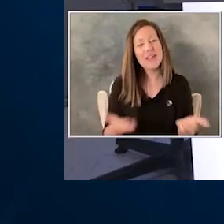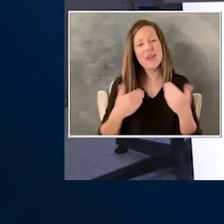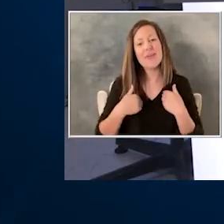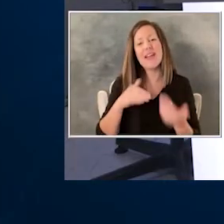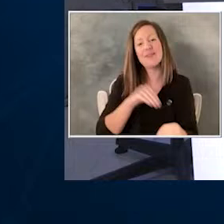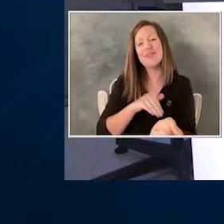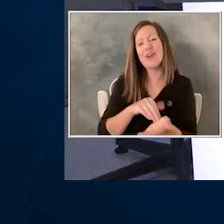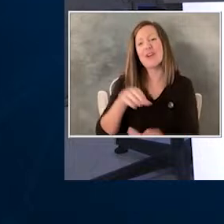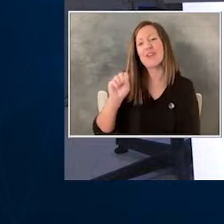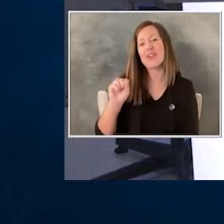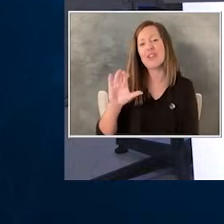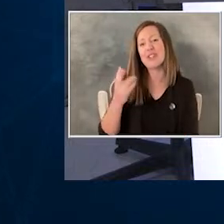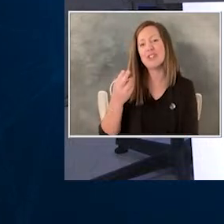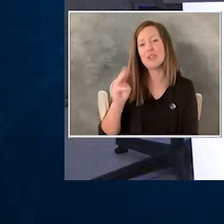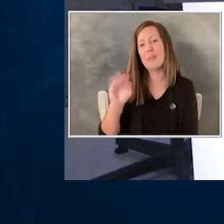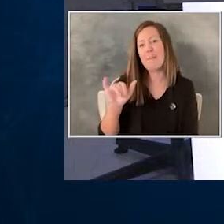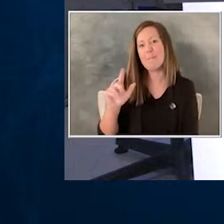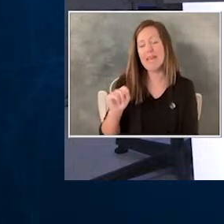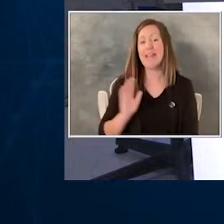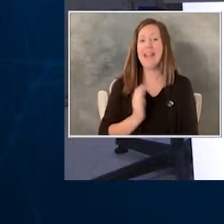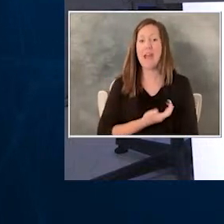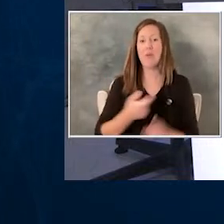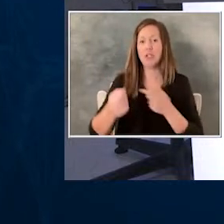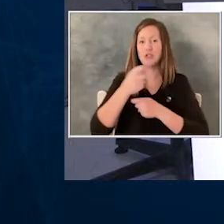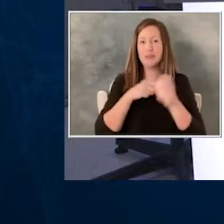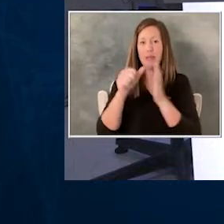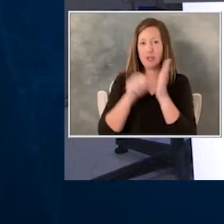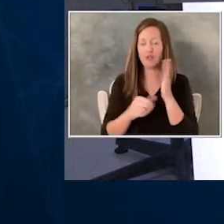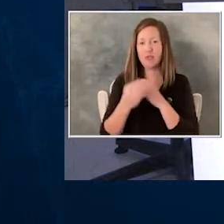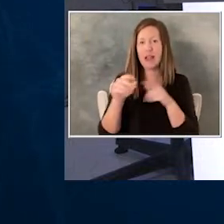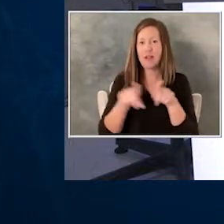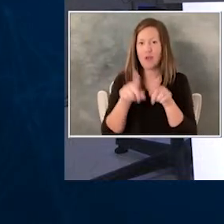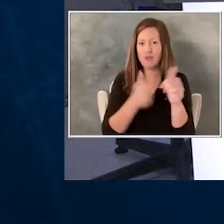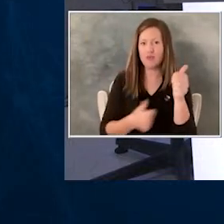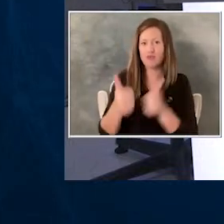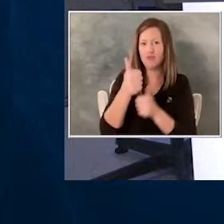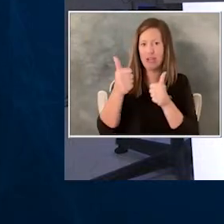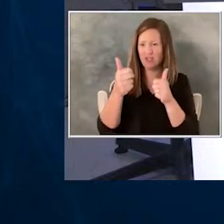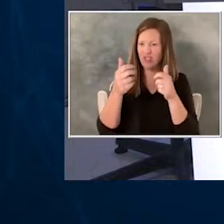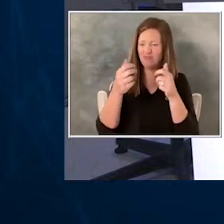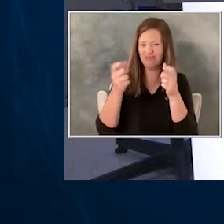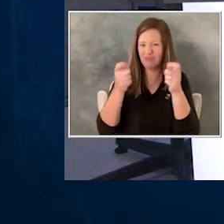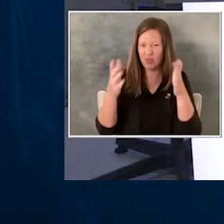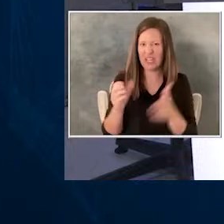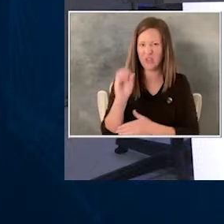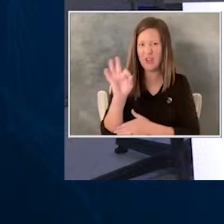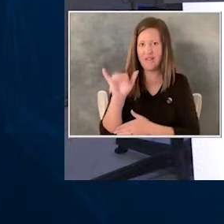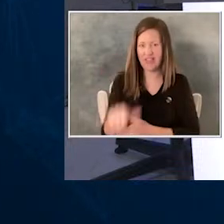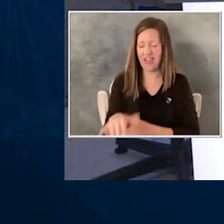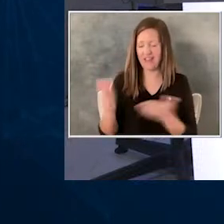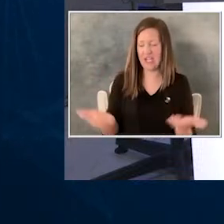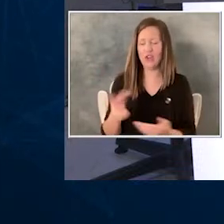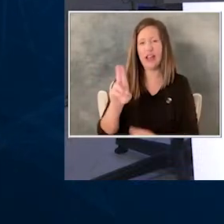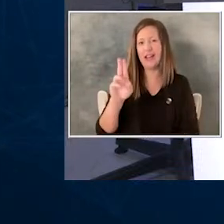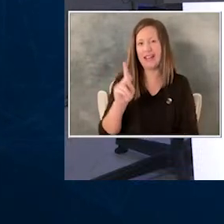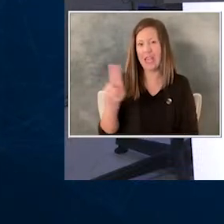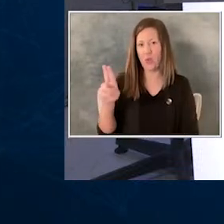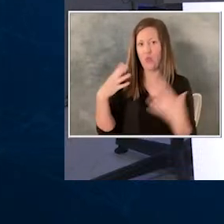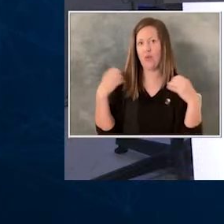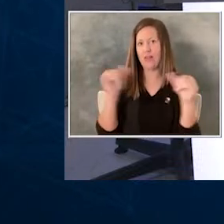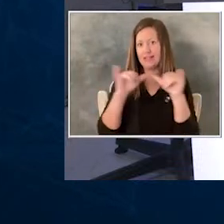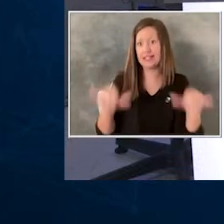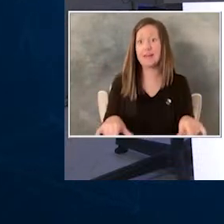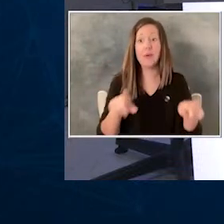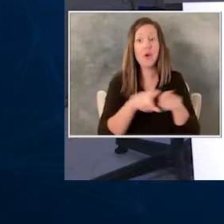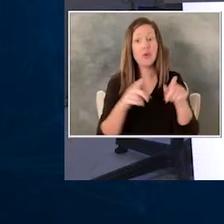Dr. Schmidt is our transplant surgeon and director of transplantation here at the University of Kansas Health System. And we have Samantha Brenner,